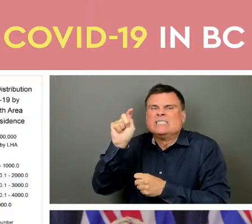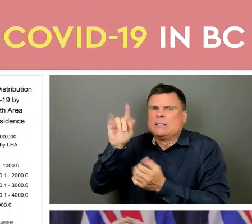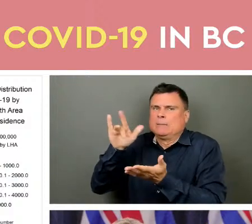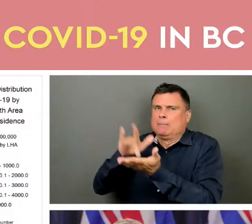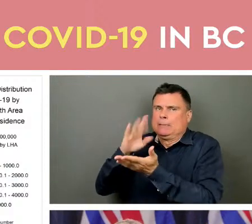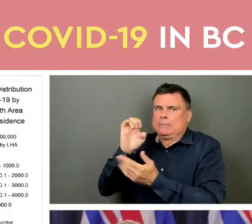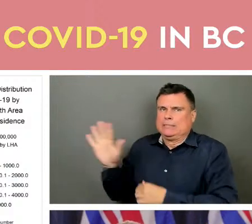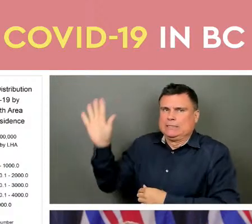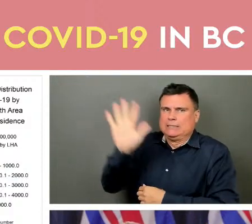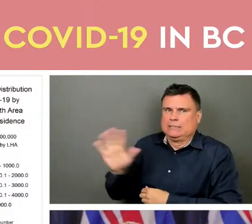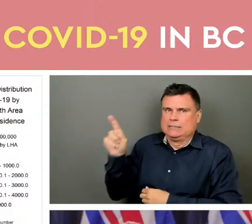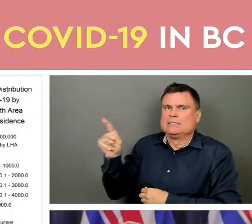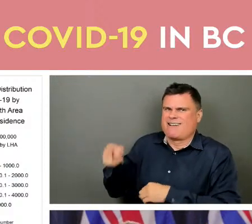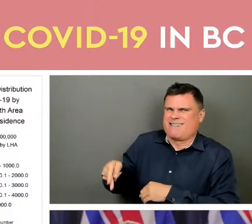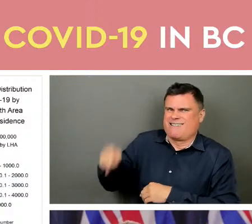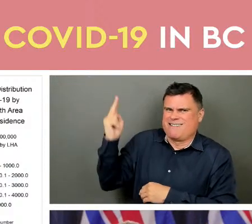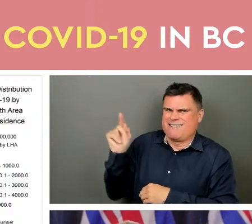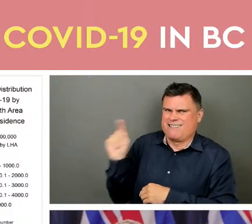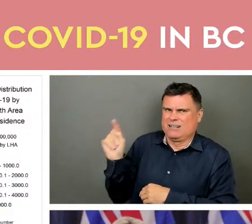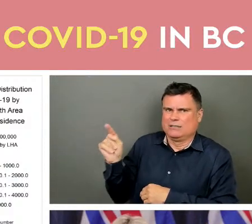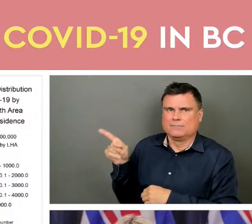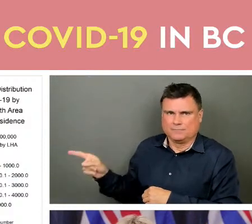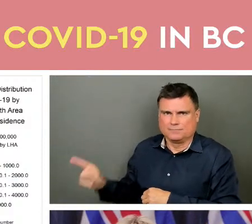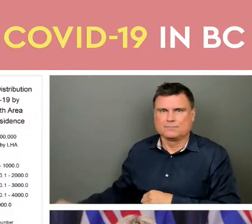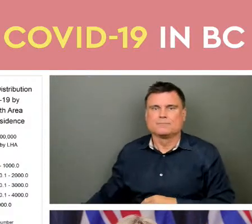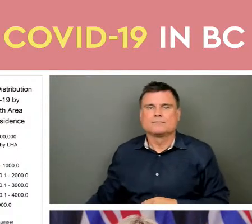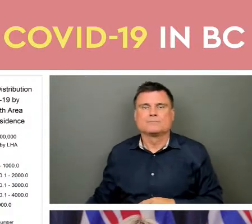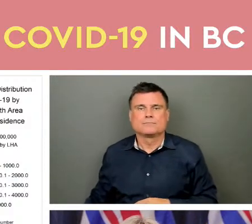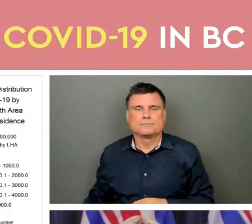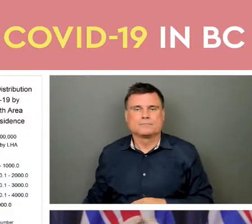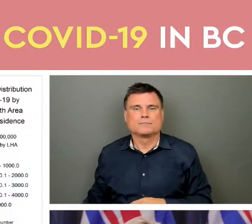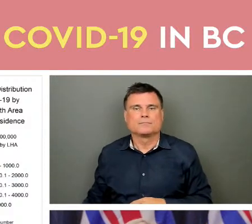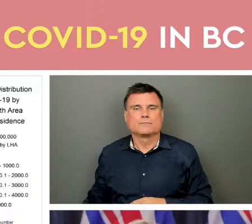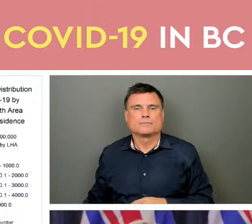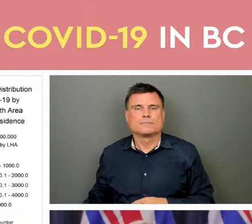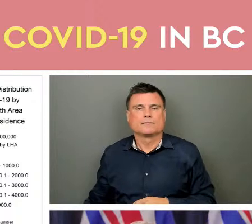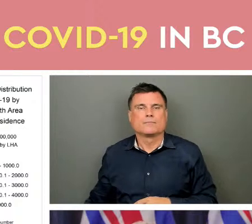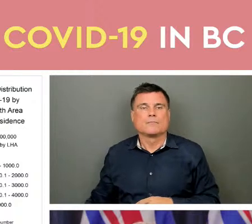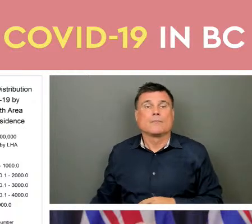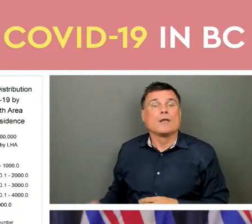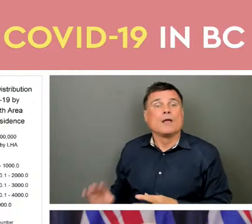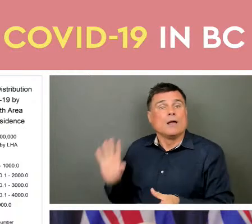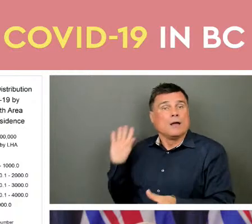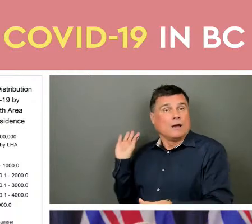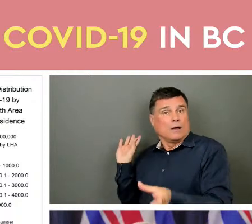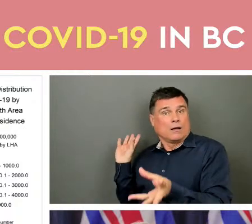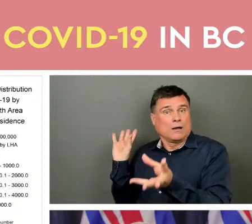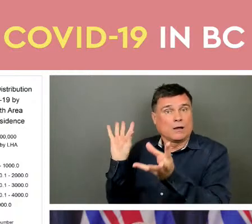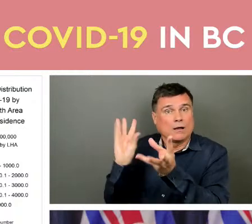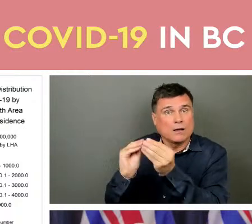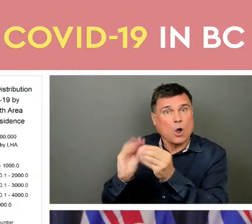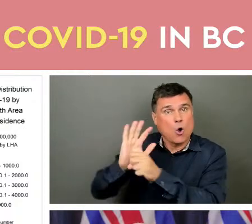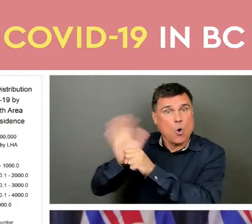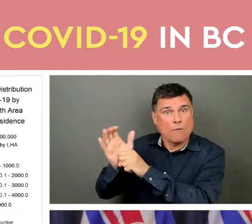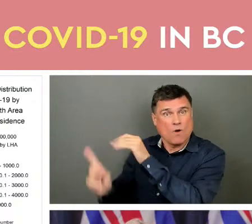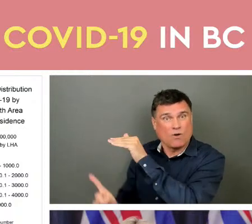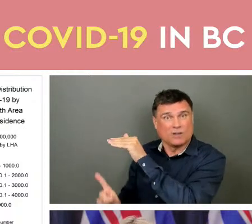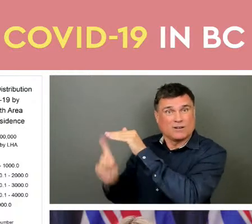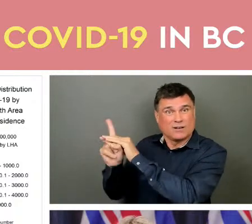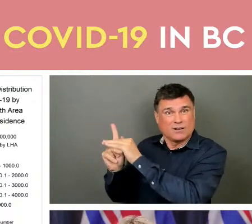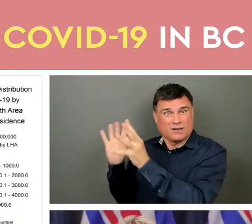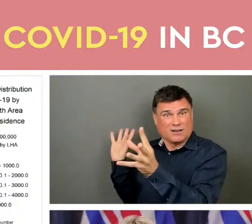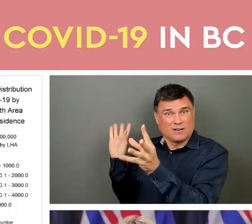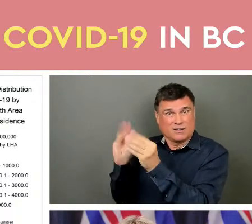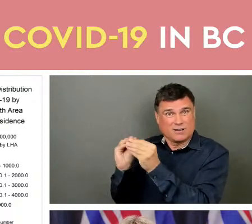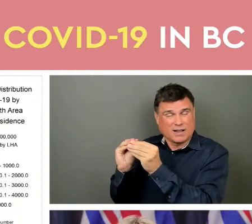We also, this is the geographic distribution of cumulative case counts over since the pandemic started. And